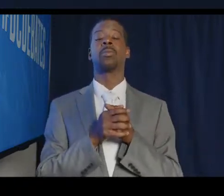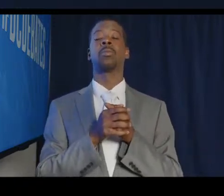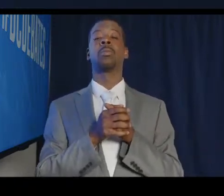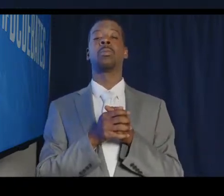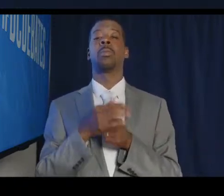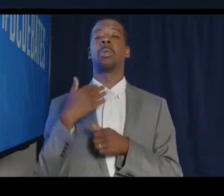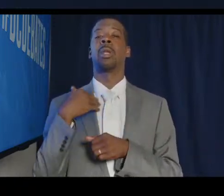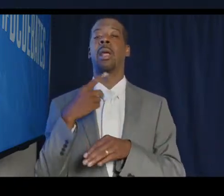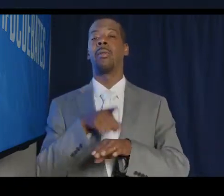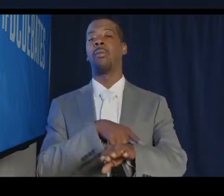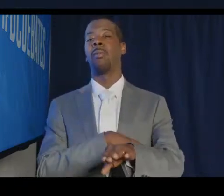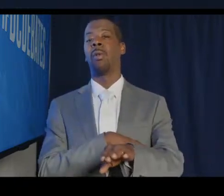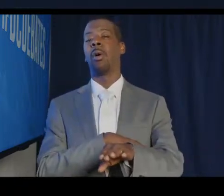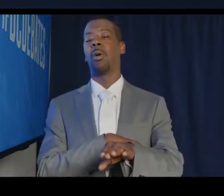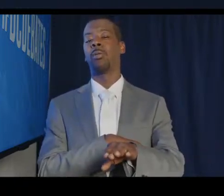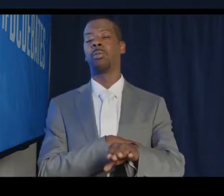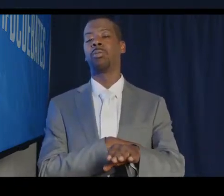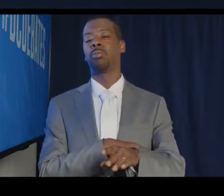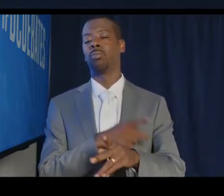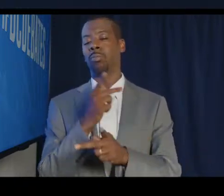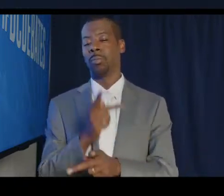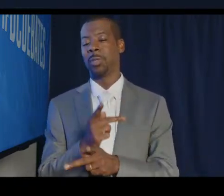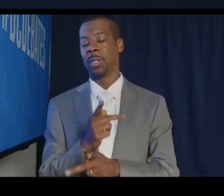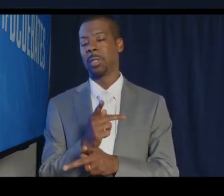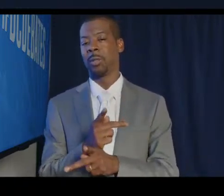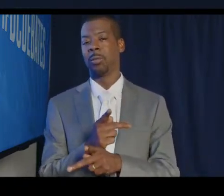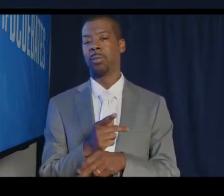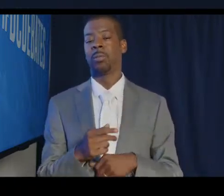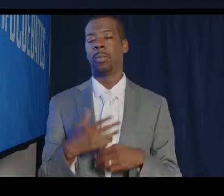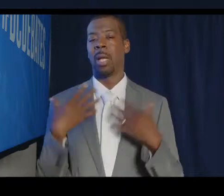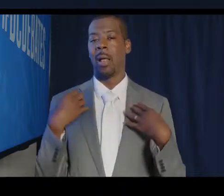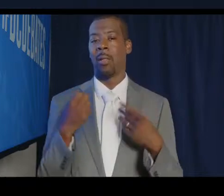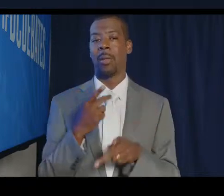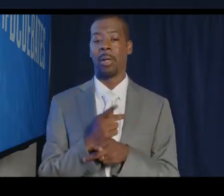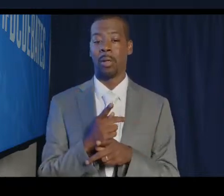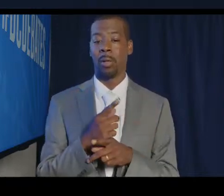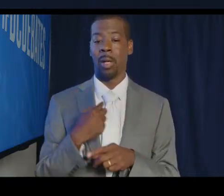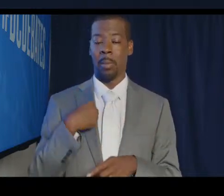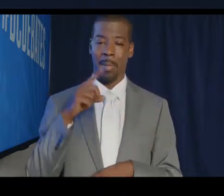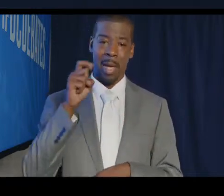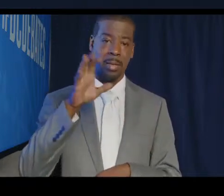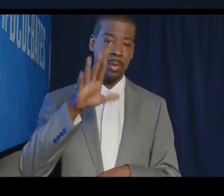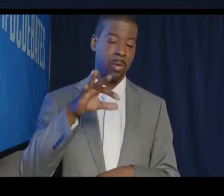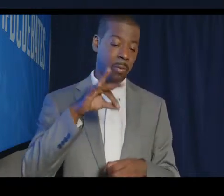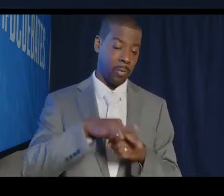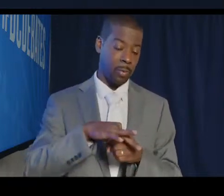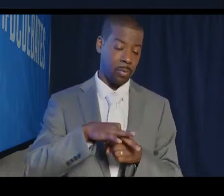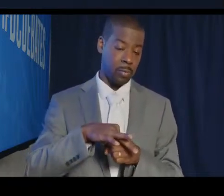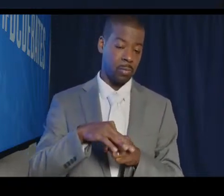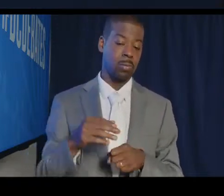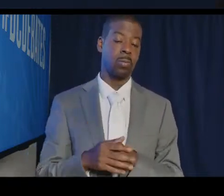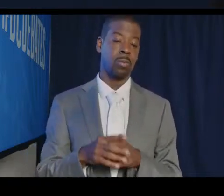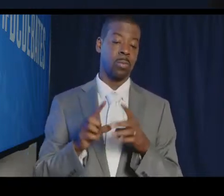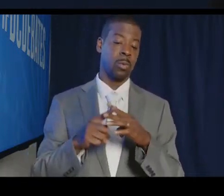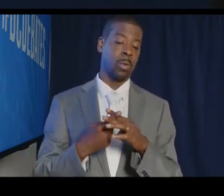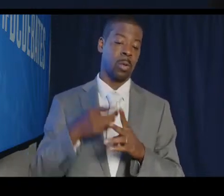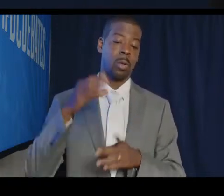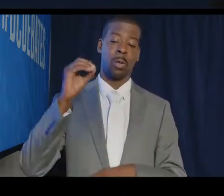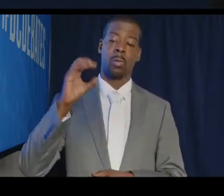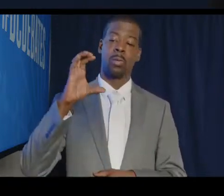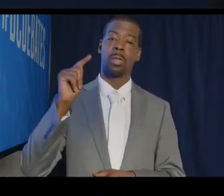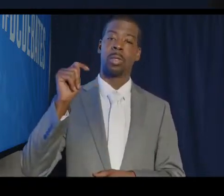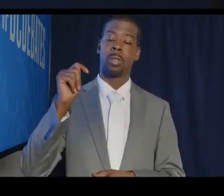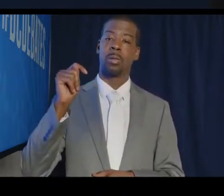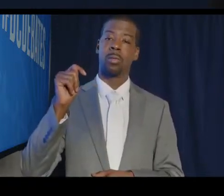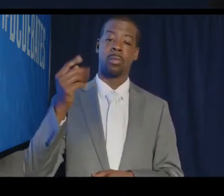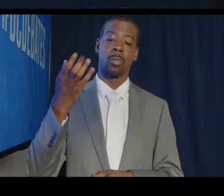and get over the finish line. And so I'm asking for your vote. When you get your ballot, starting probably in October,